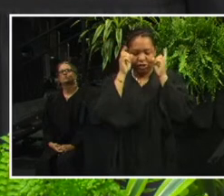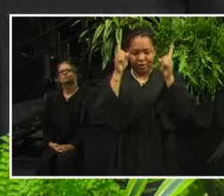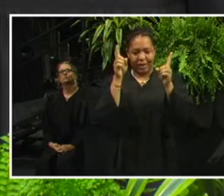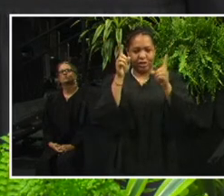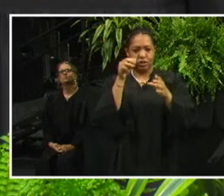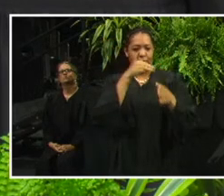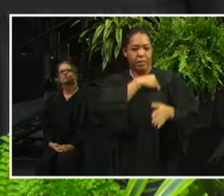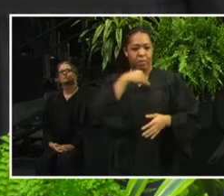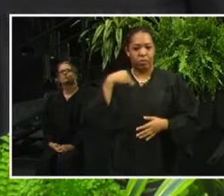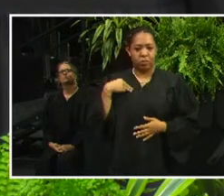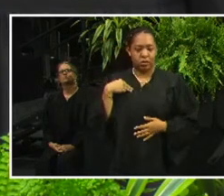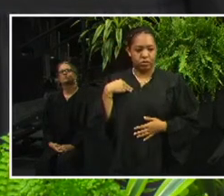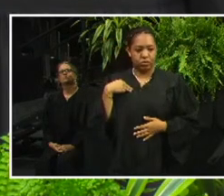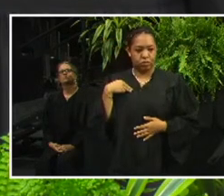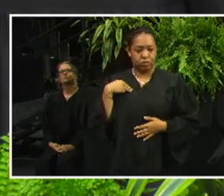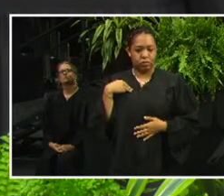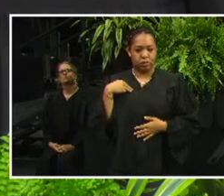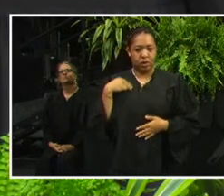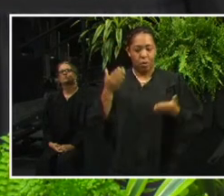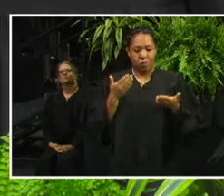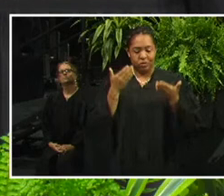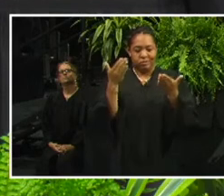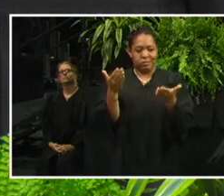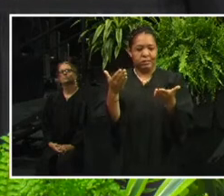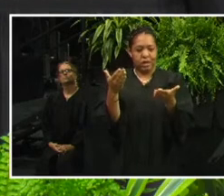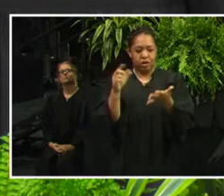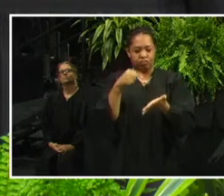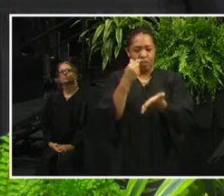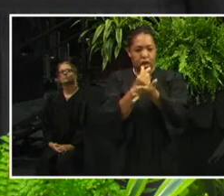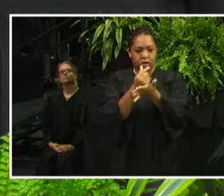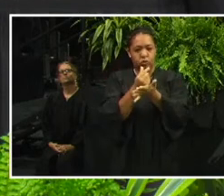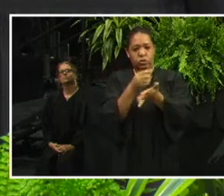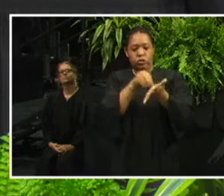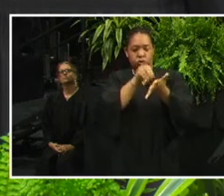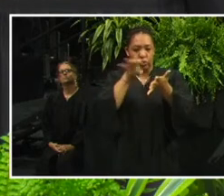present our candidates for graduation. Will the first